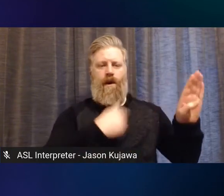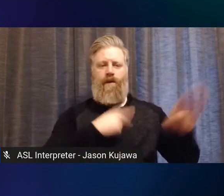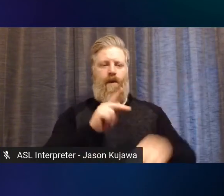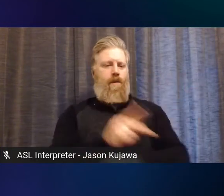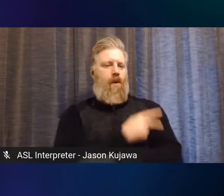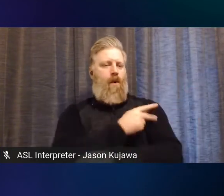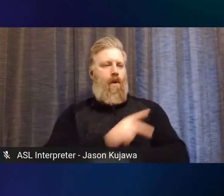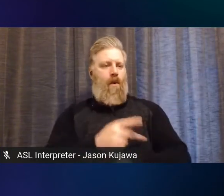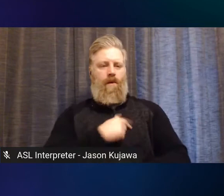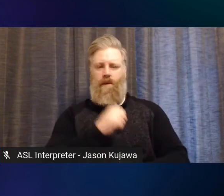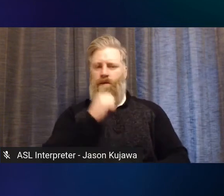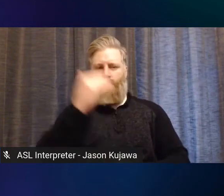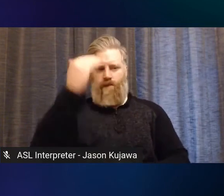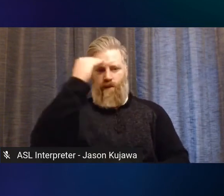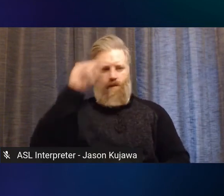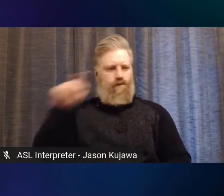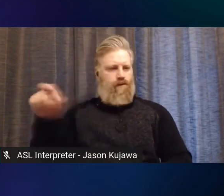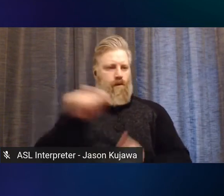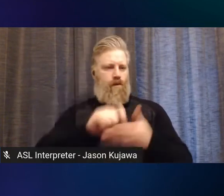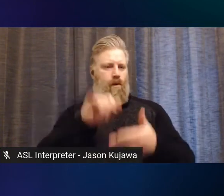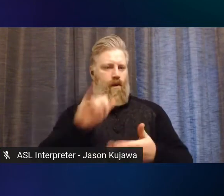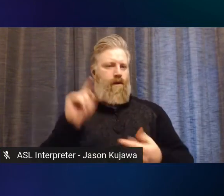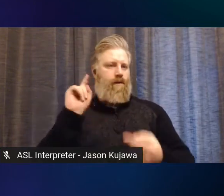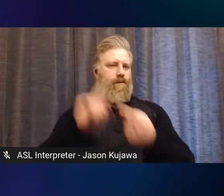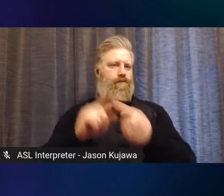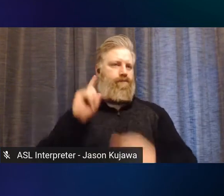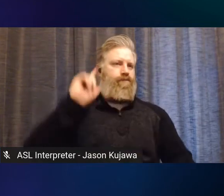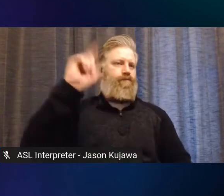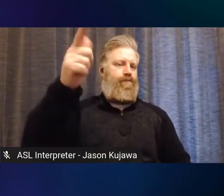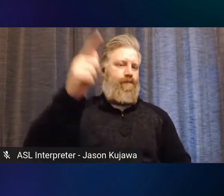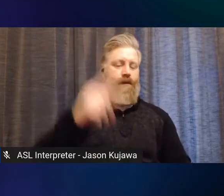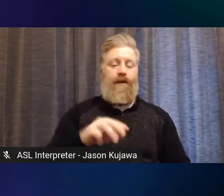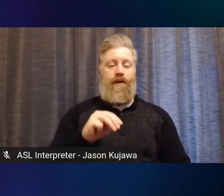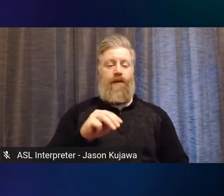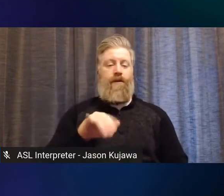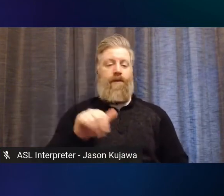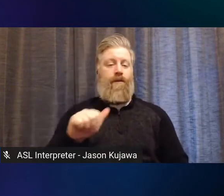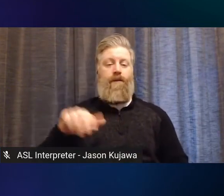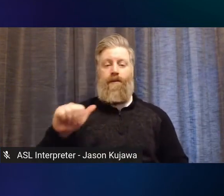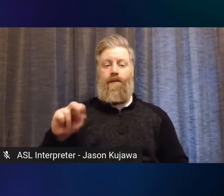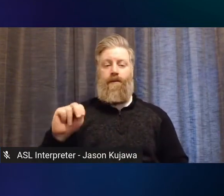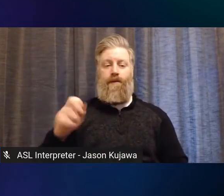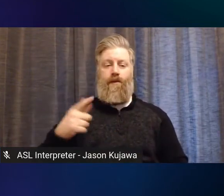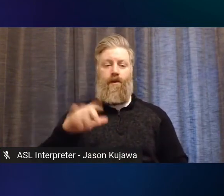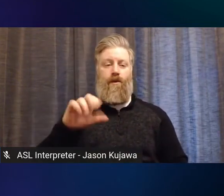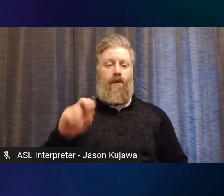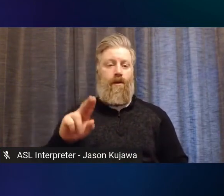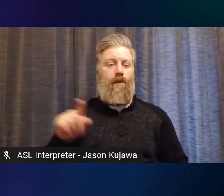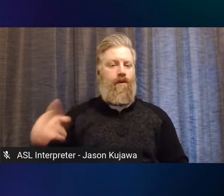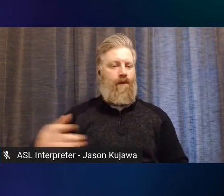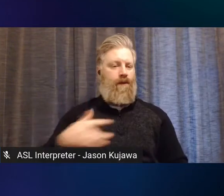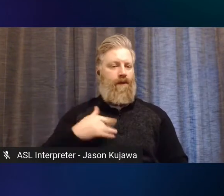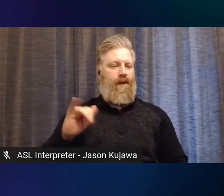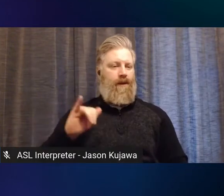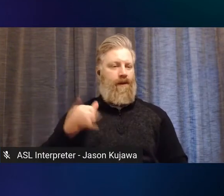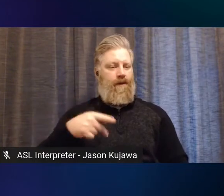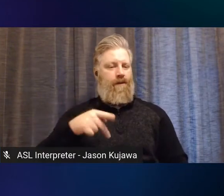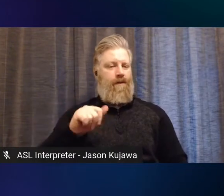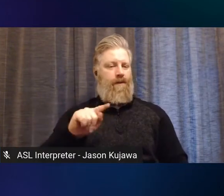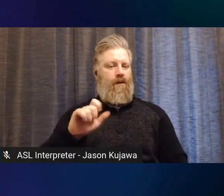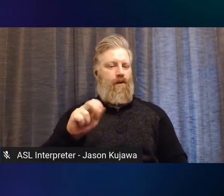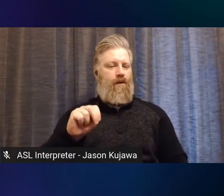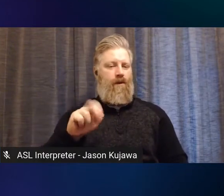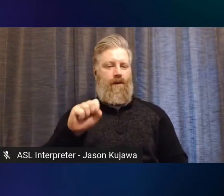older. But like, Maya Angelou always felt like sort of like the patron saint of poetry. She felt like, I don't know, like